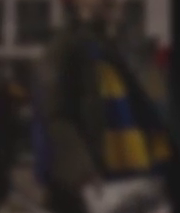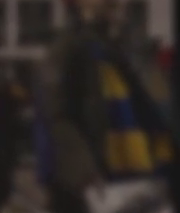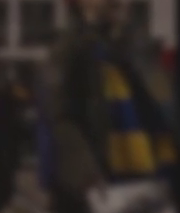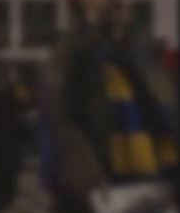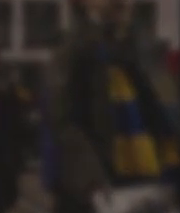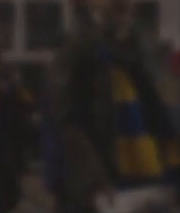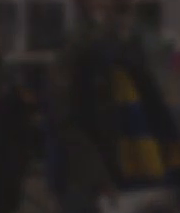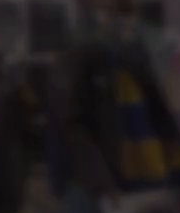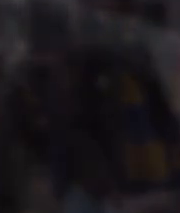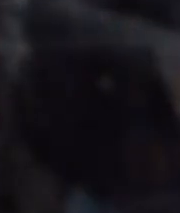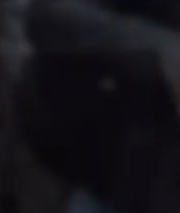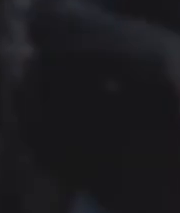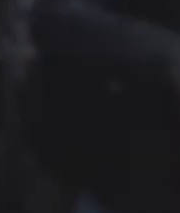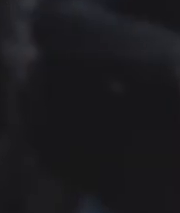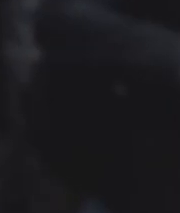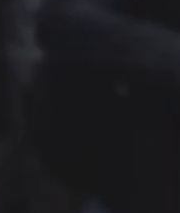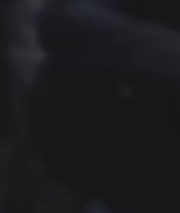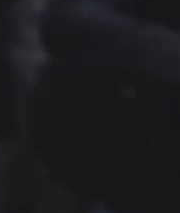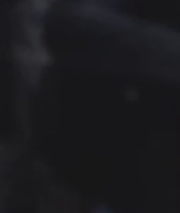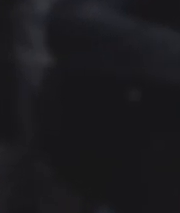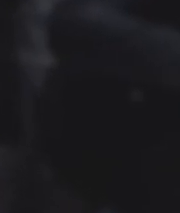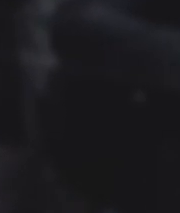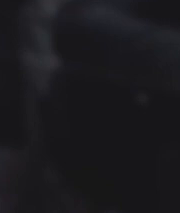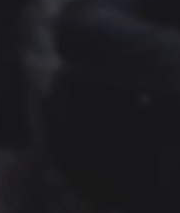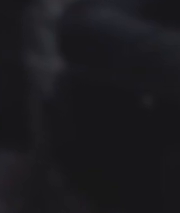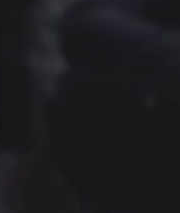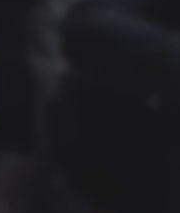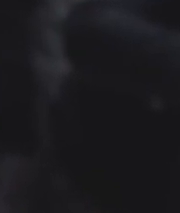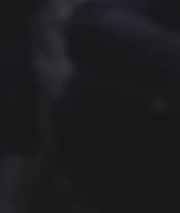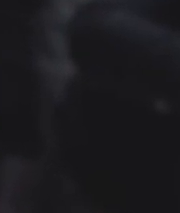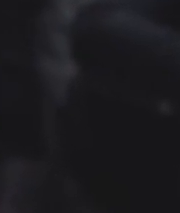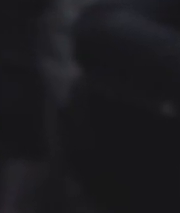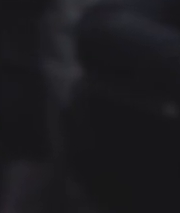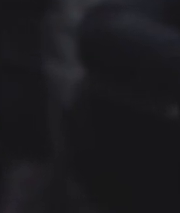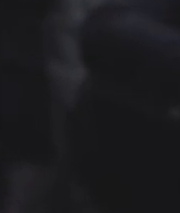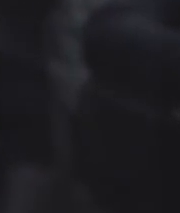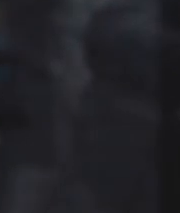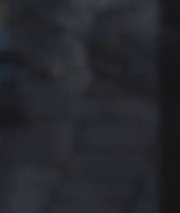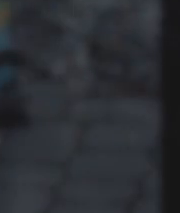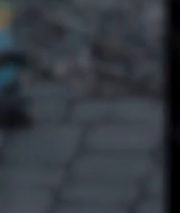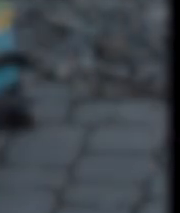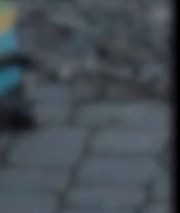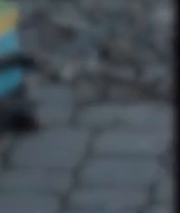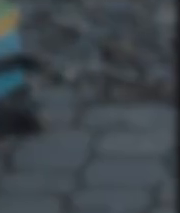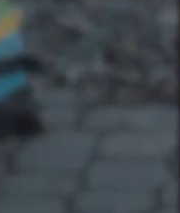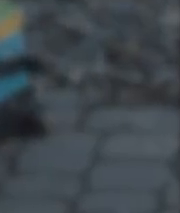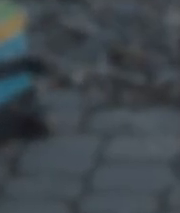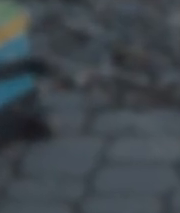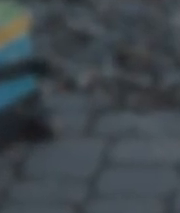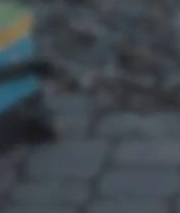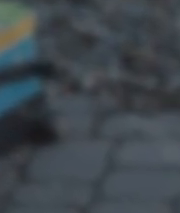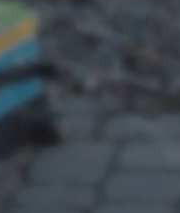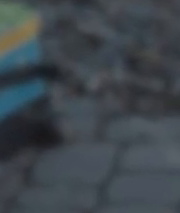is the Answer Ministries, and direct deposits can be made to Cooperative Bank University Way Branch, account number